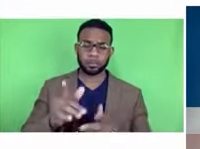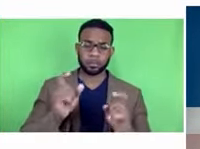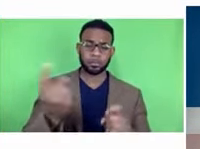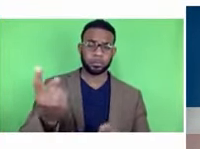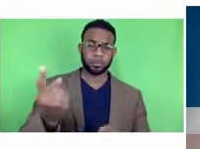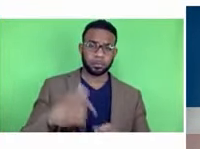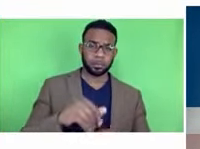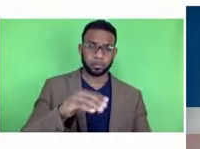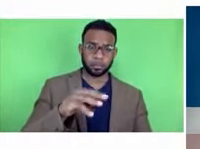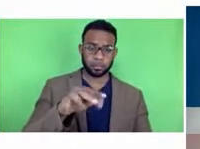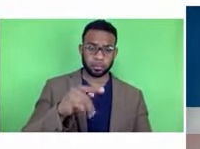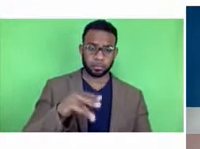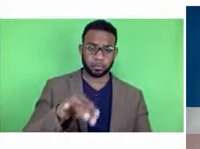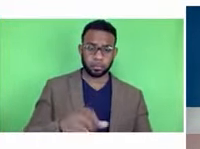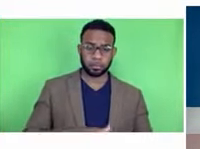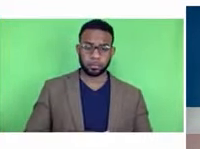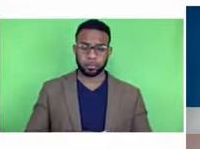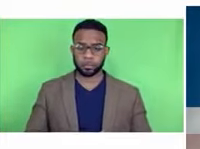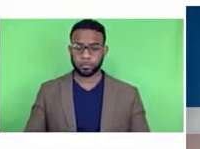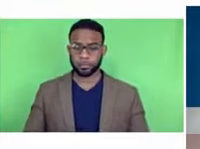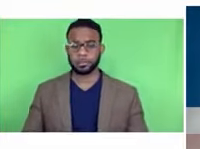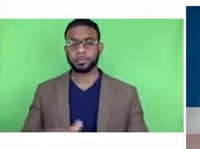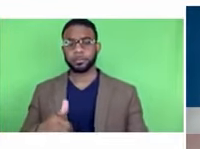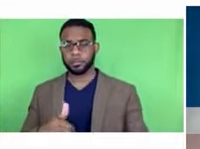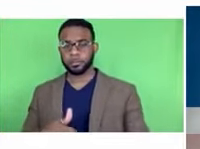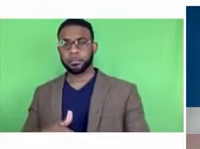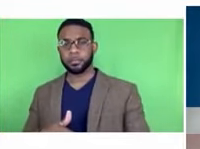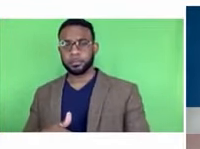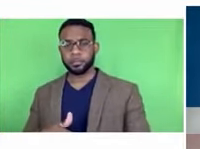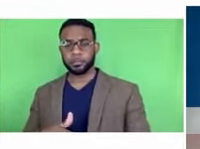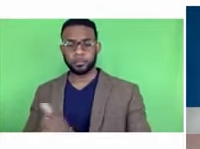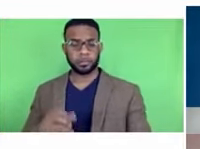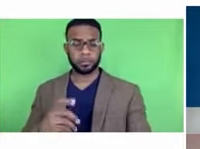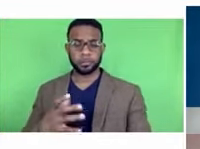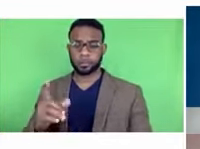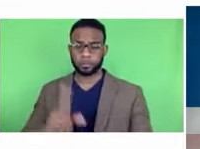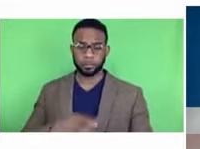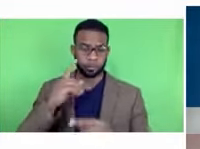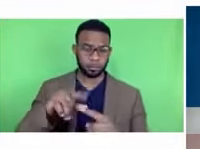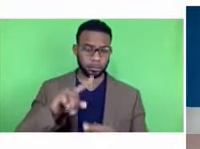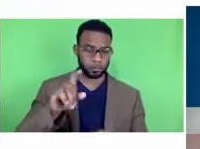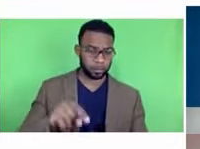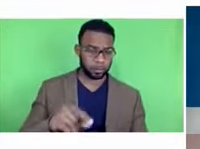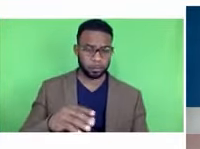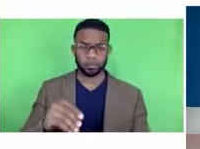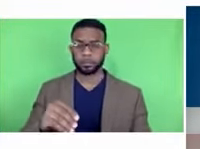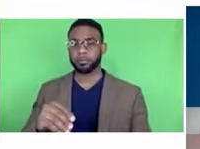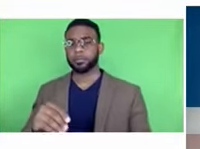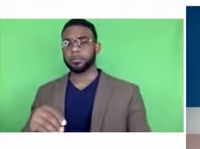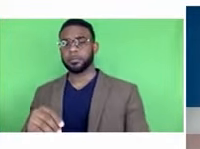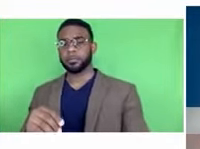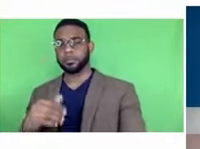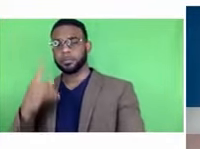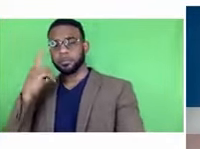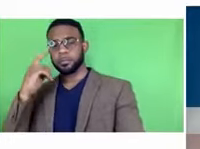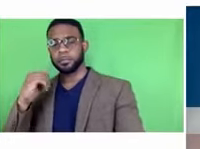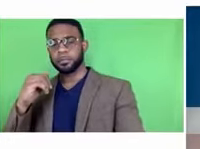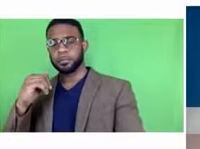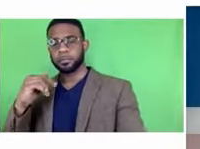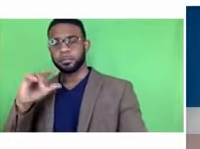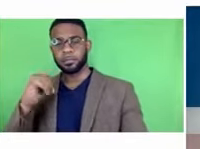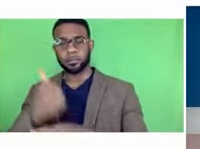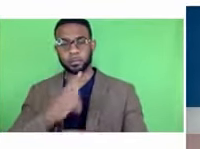Matthias? Yeah, I spent a lot of time thinking about this question. And, I think what I landed on was,